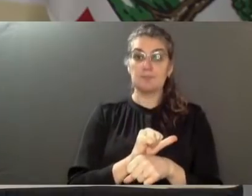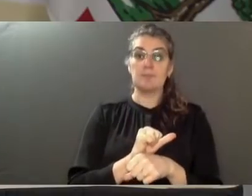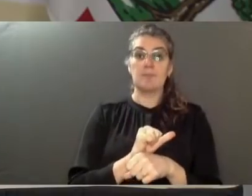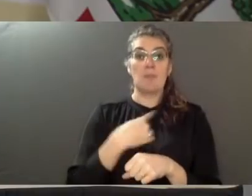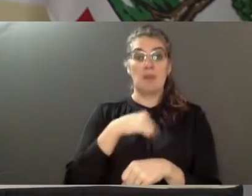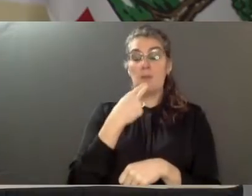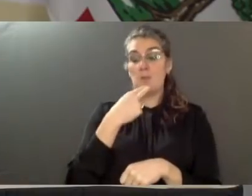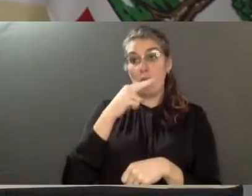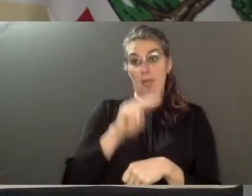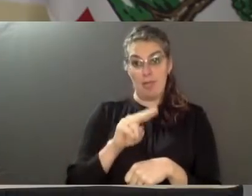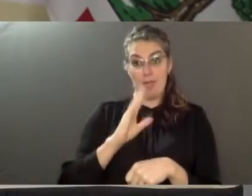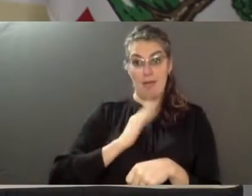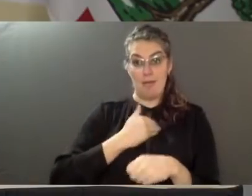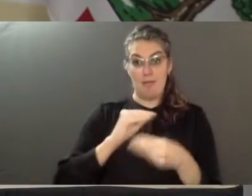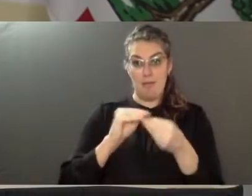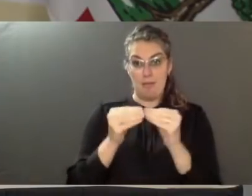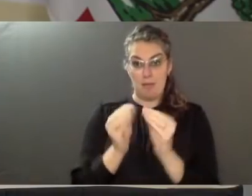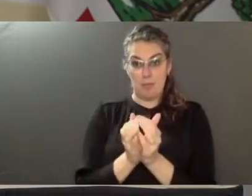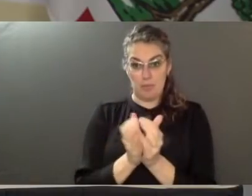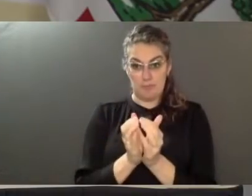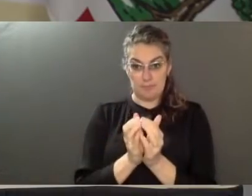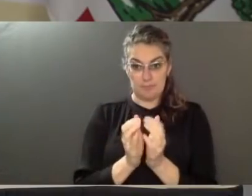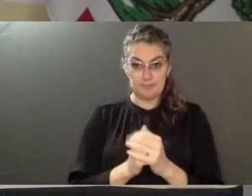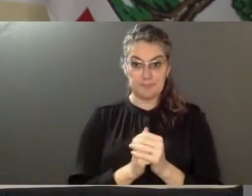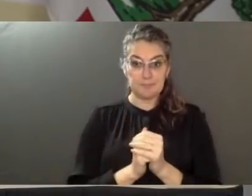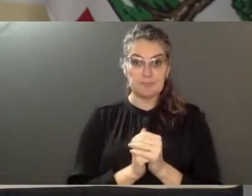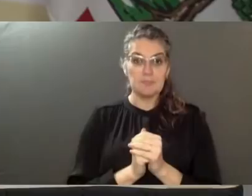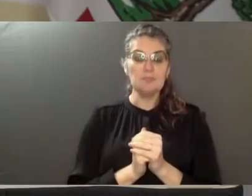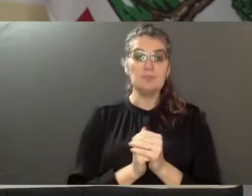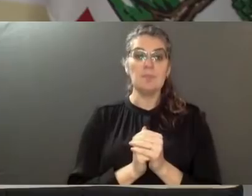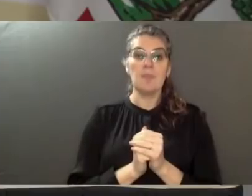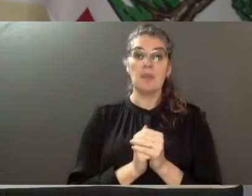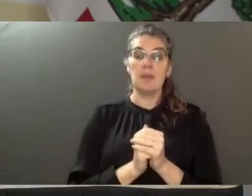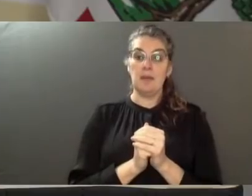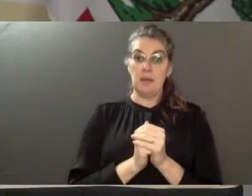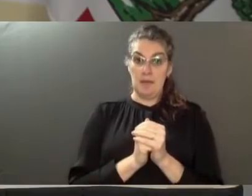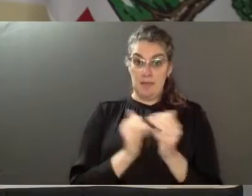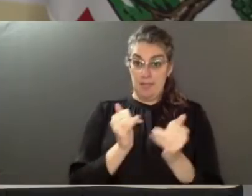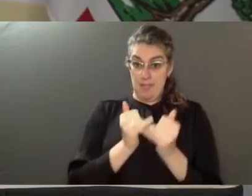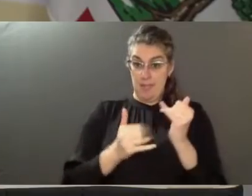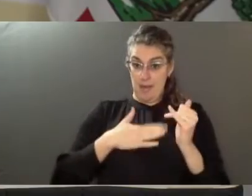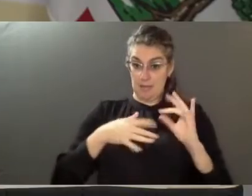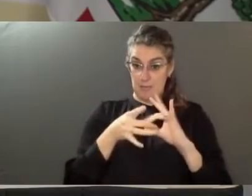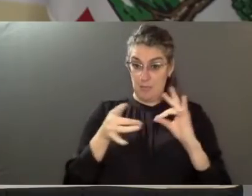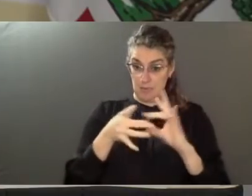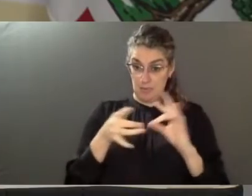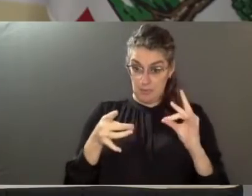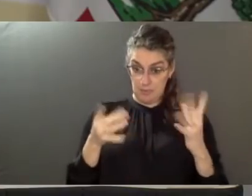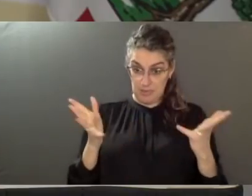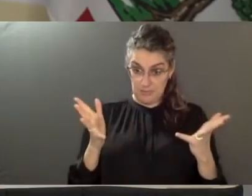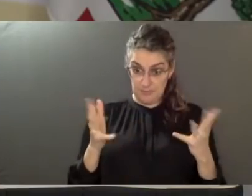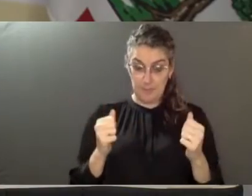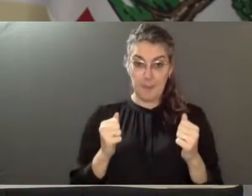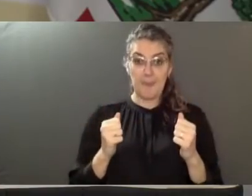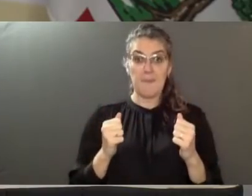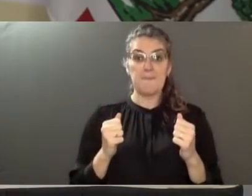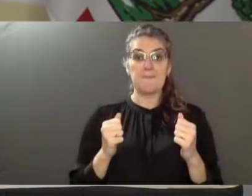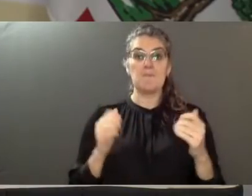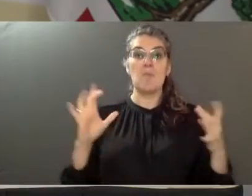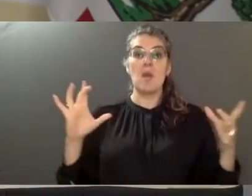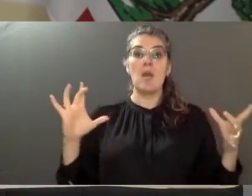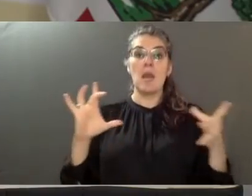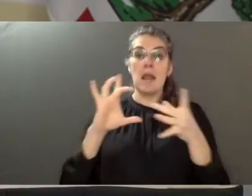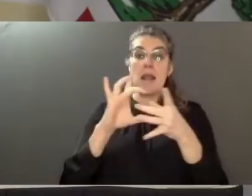here. Lastly, for me, the continuing interest for many is the reconnection with the